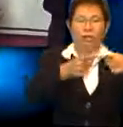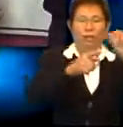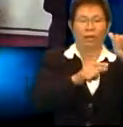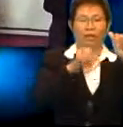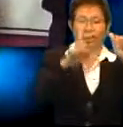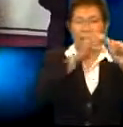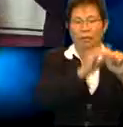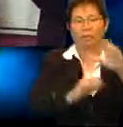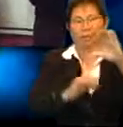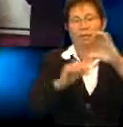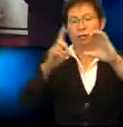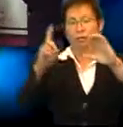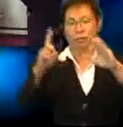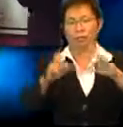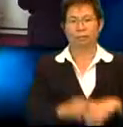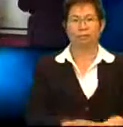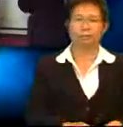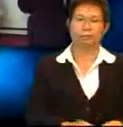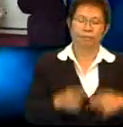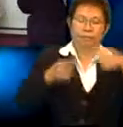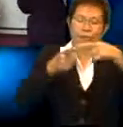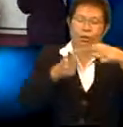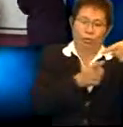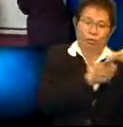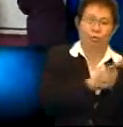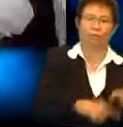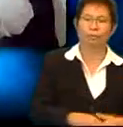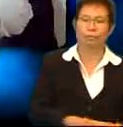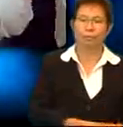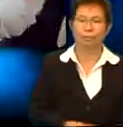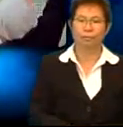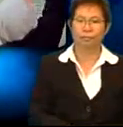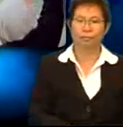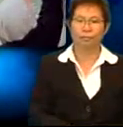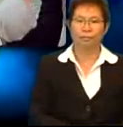Join points A to B and point C to D.